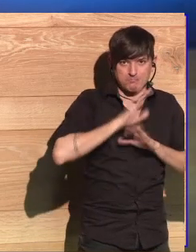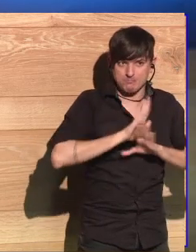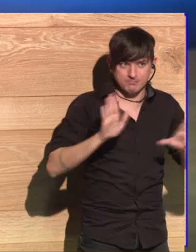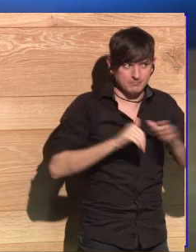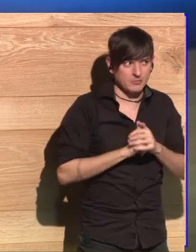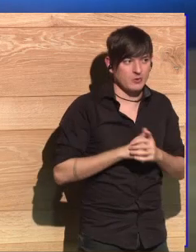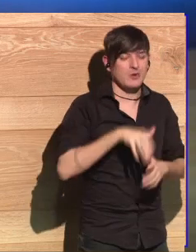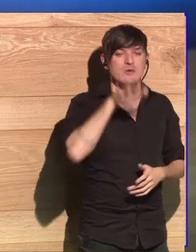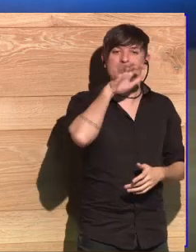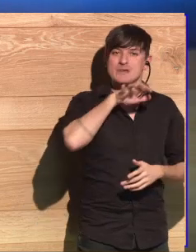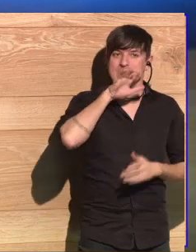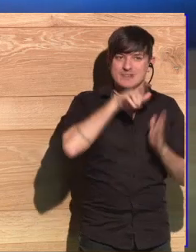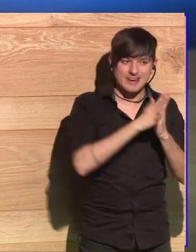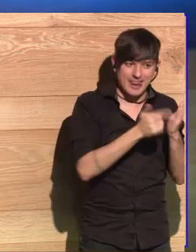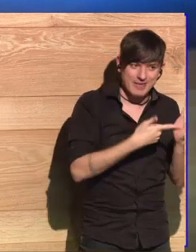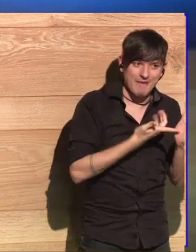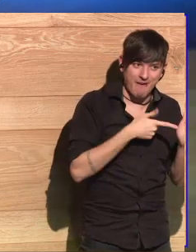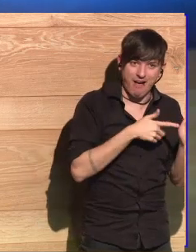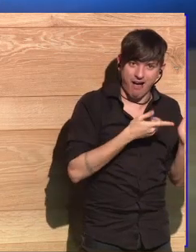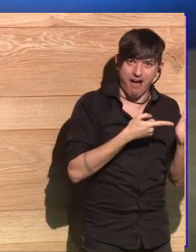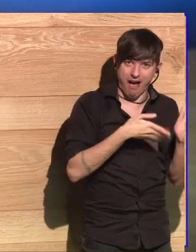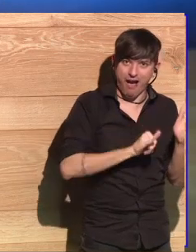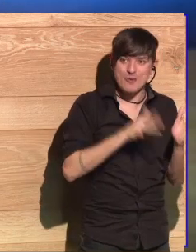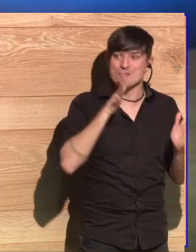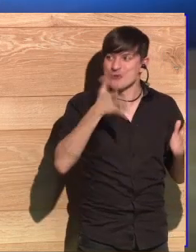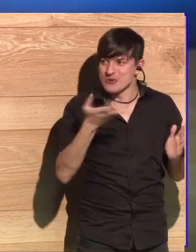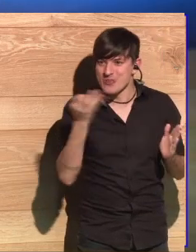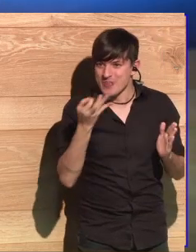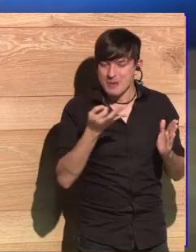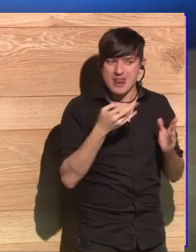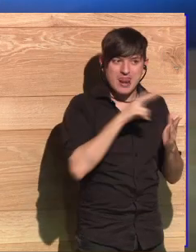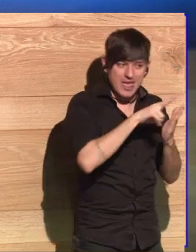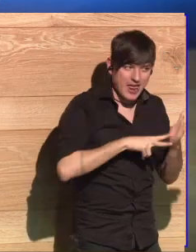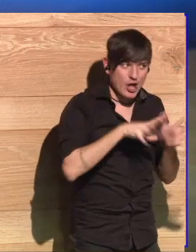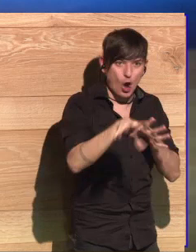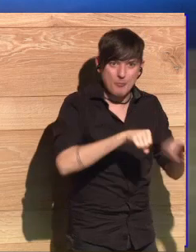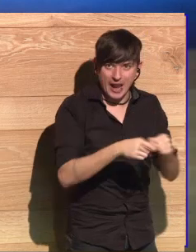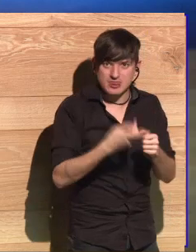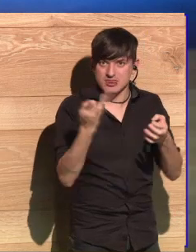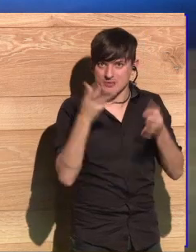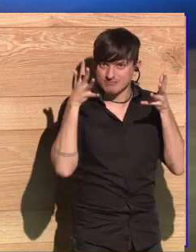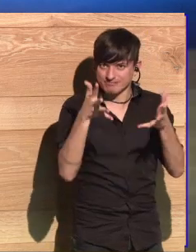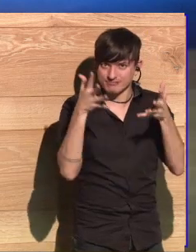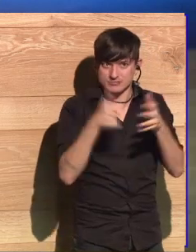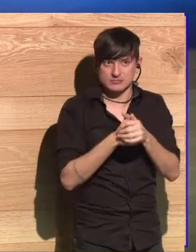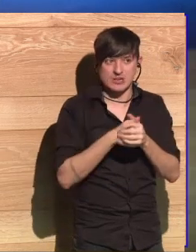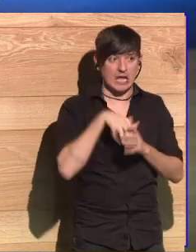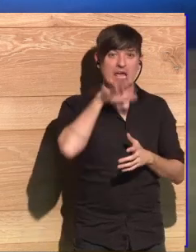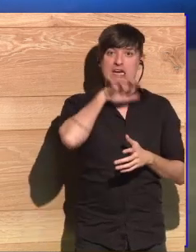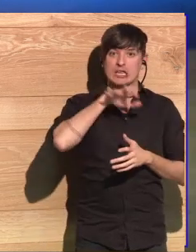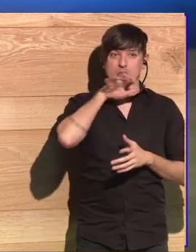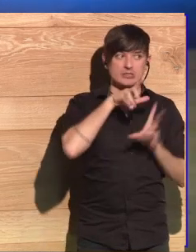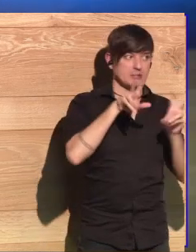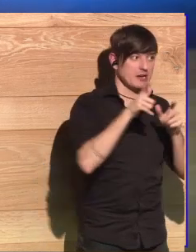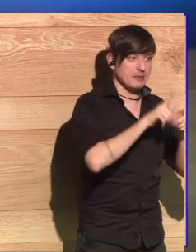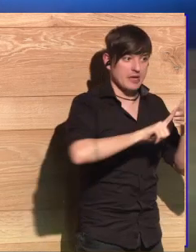Esa anécdota la cuenta en el libro, es uno de los motivos por los que tenéis que... That anecdote is in the book. It's one of the reasons why you absolutely